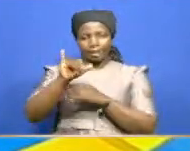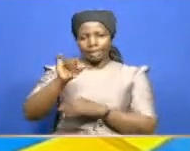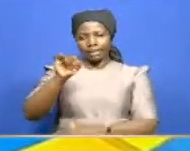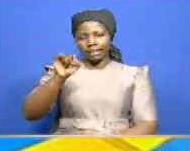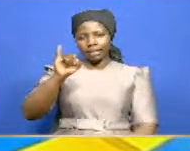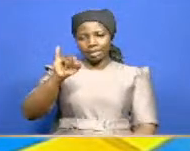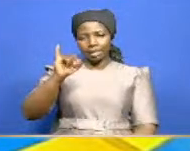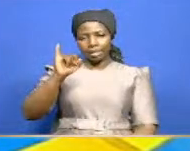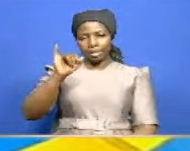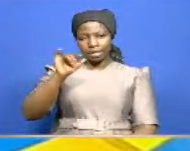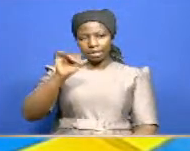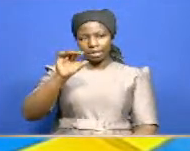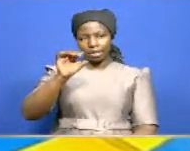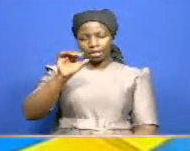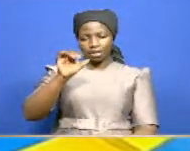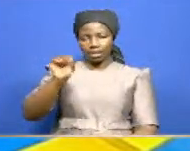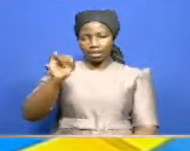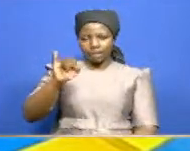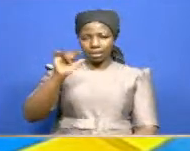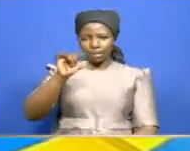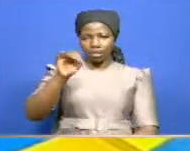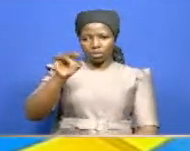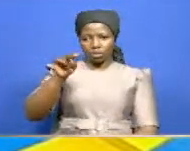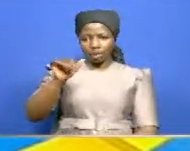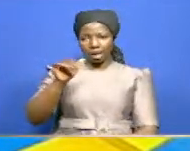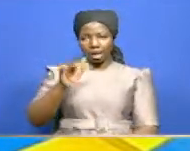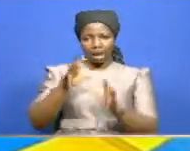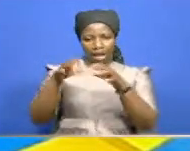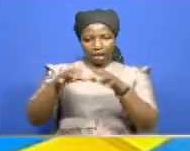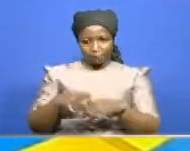Club on 2 under par